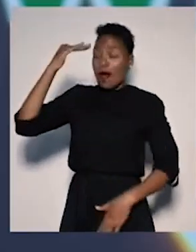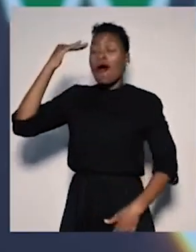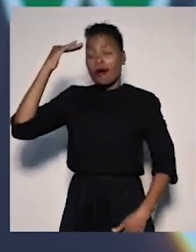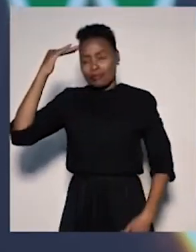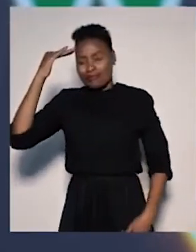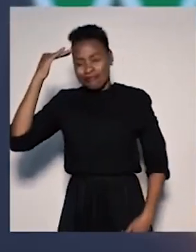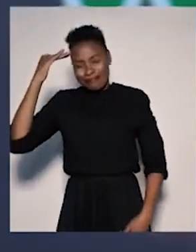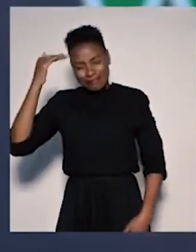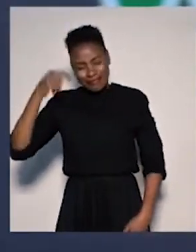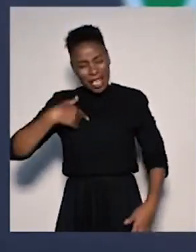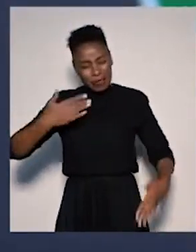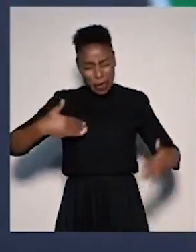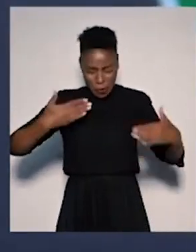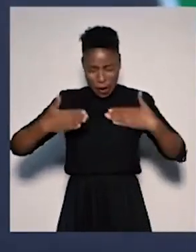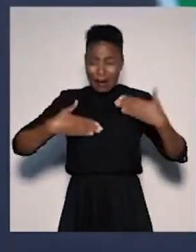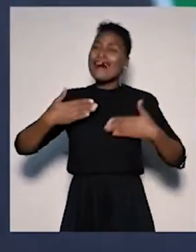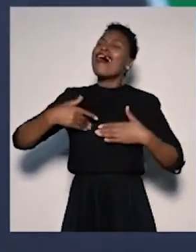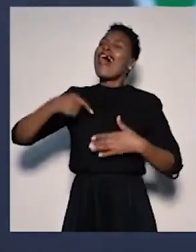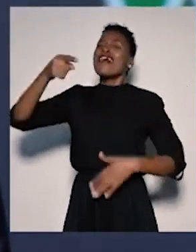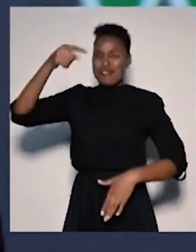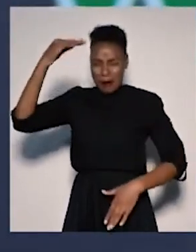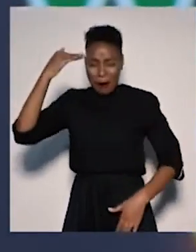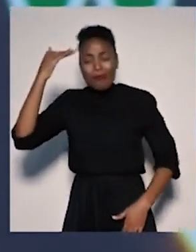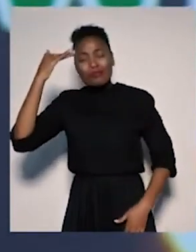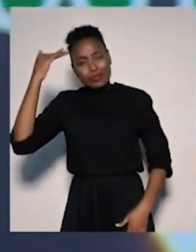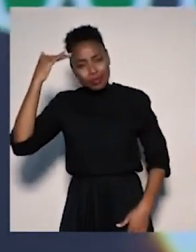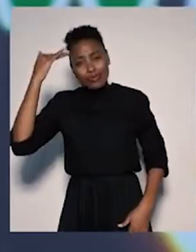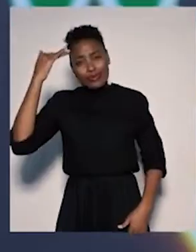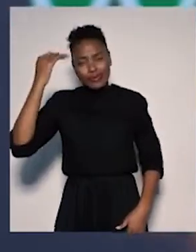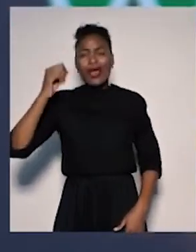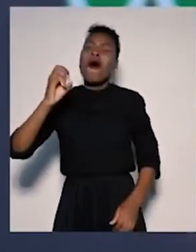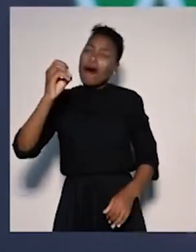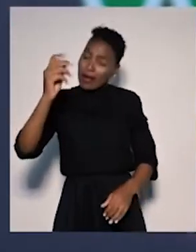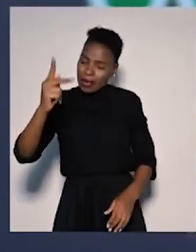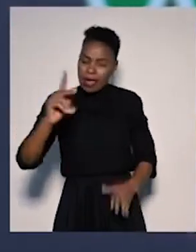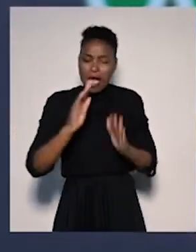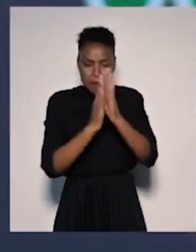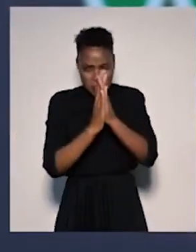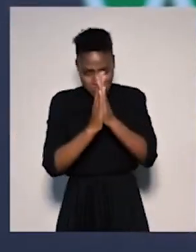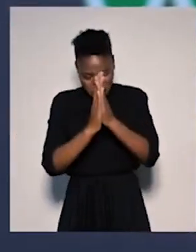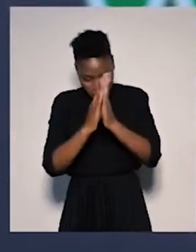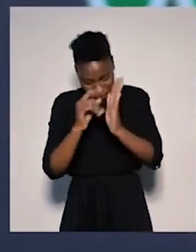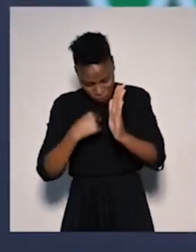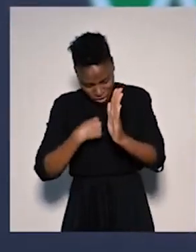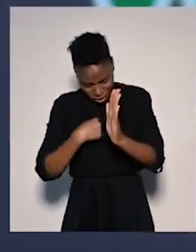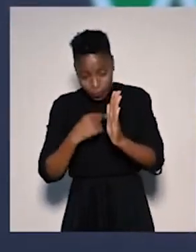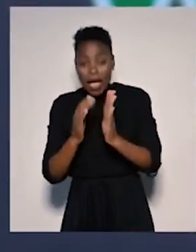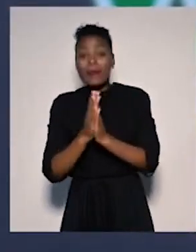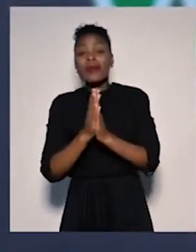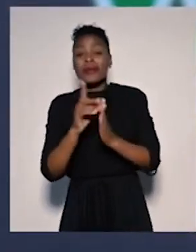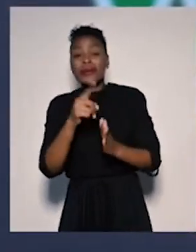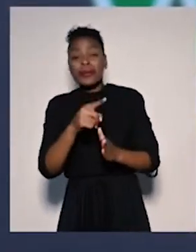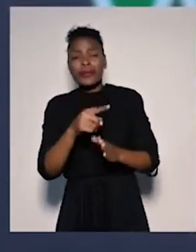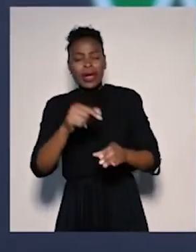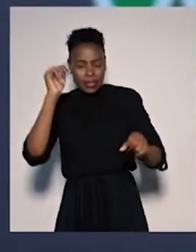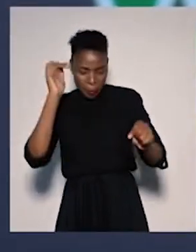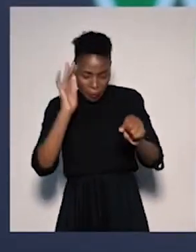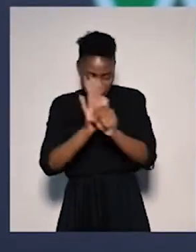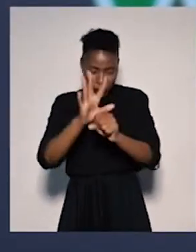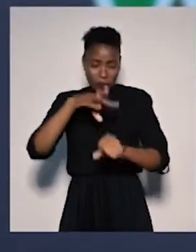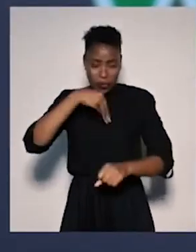said, I'm so happy I'm going home. He said, I know. He said, okay, please pray for me. Prayed for him to get filled with the Holy